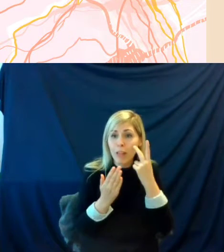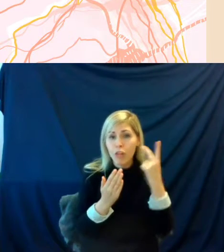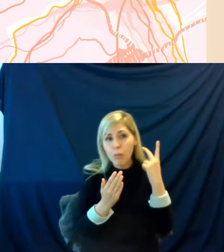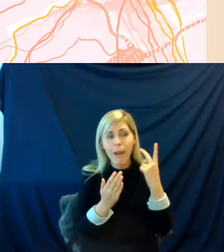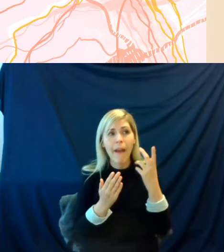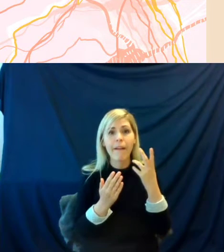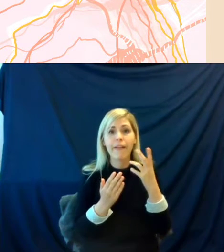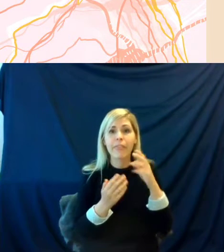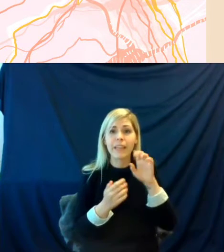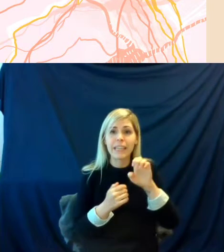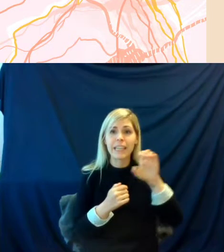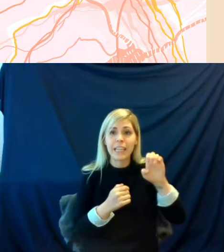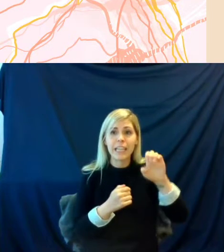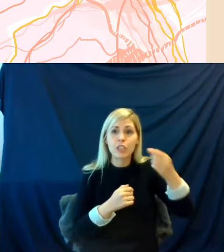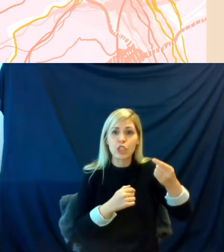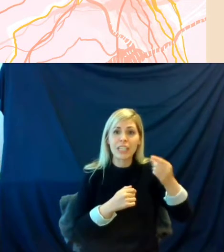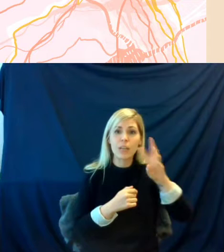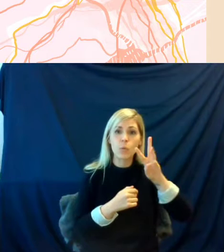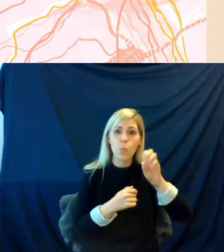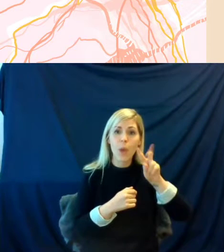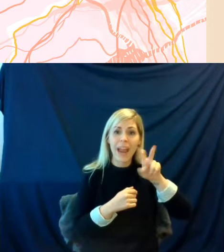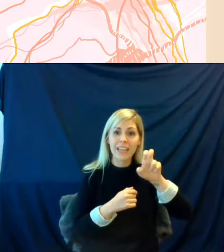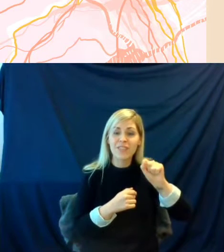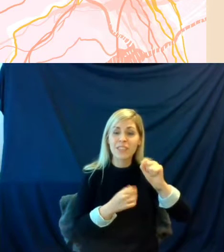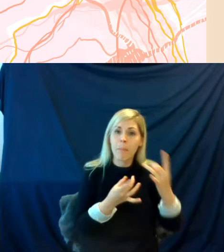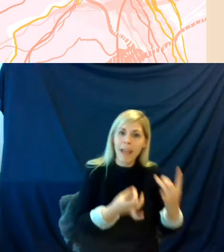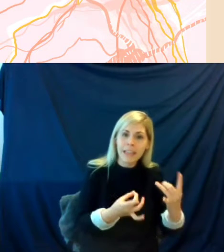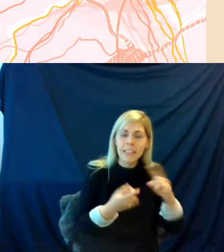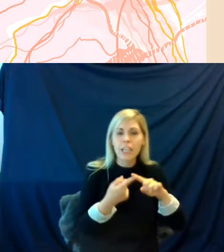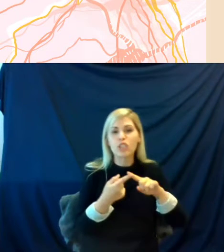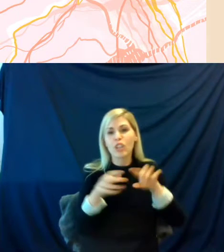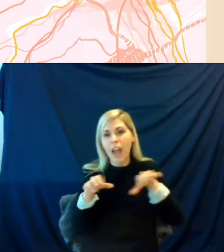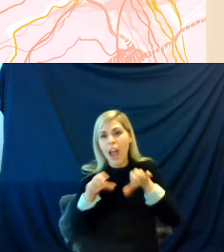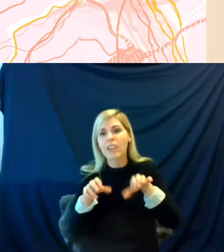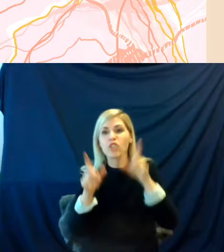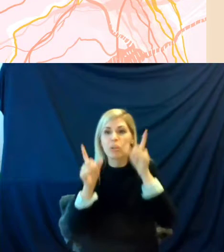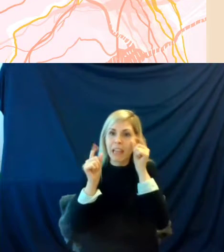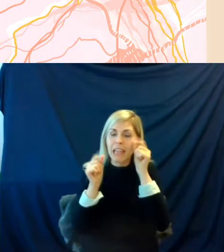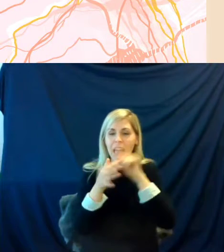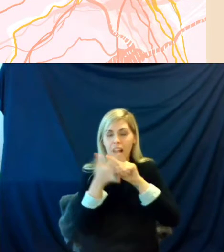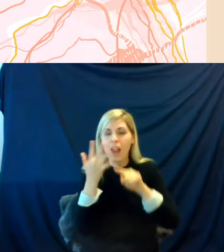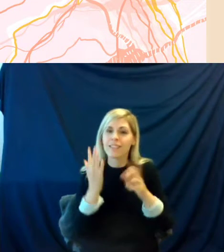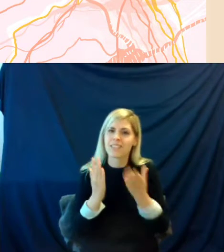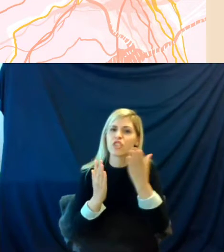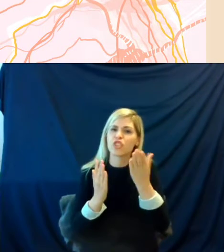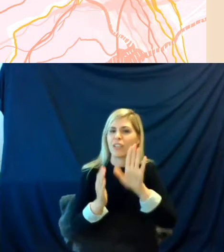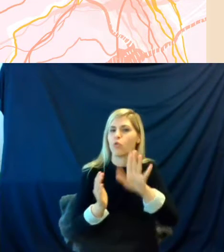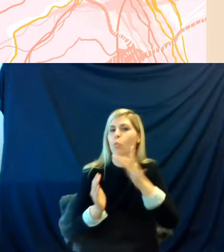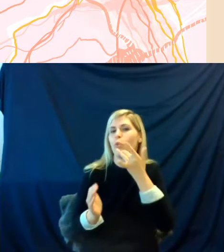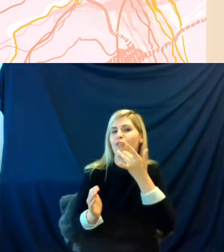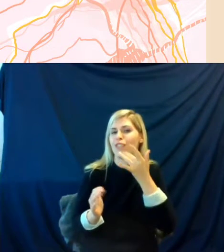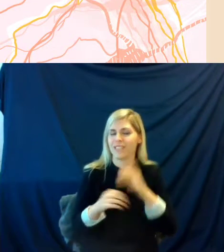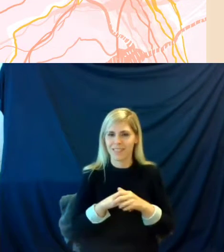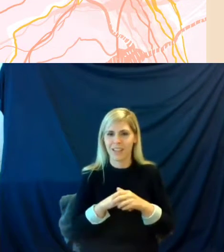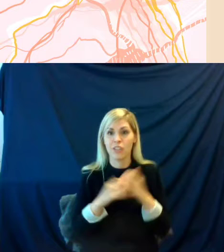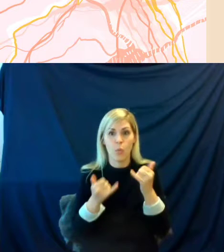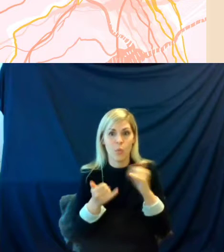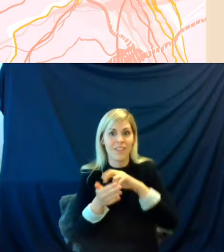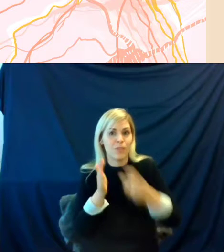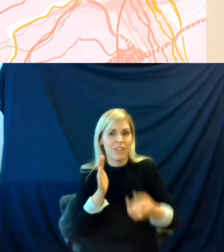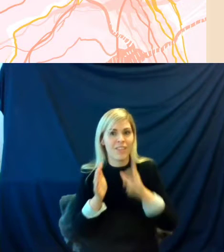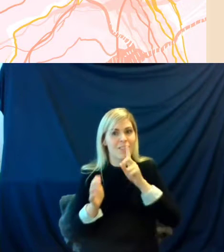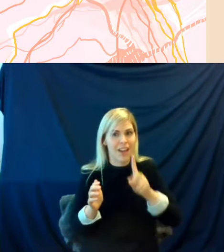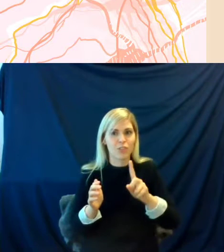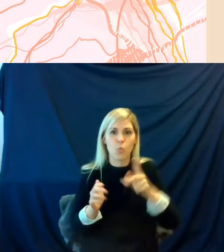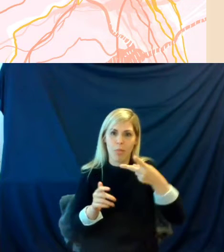do, maybe look back at the EEG waves and suggest a few things that we can do. That's great as well. So now I'll get